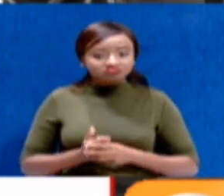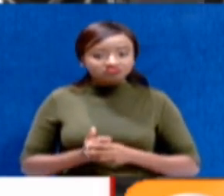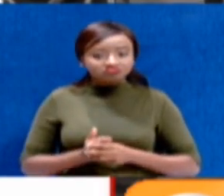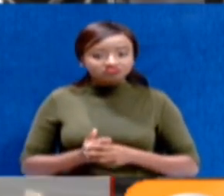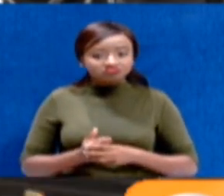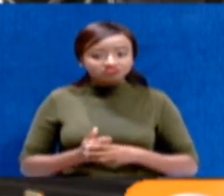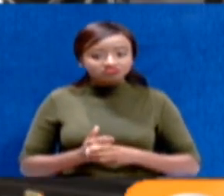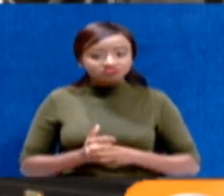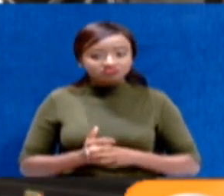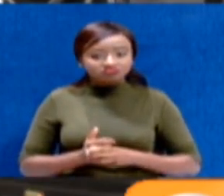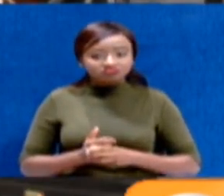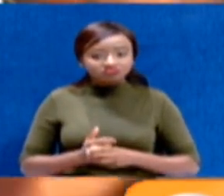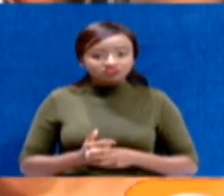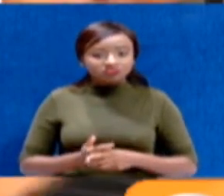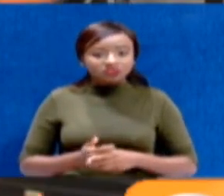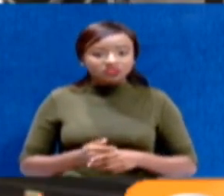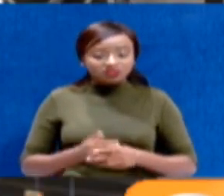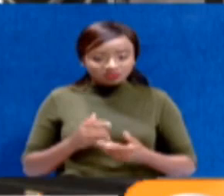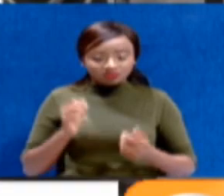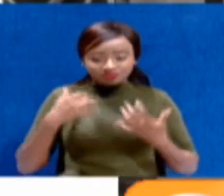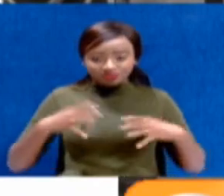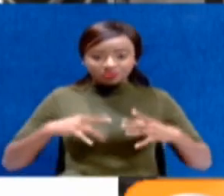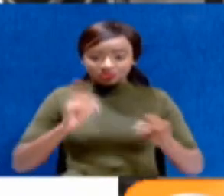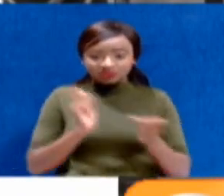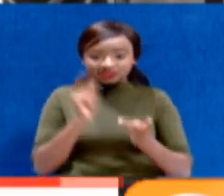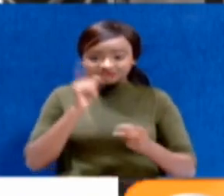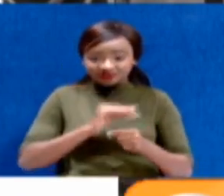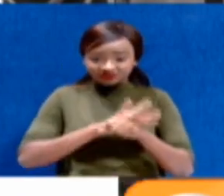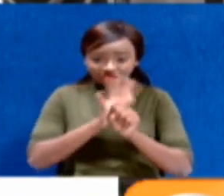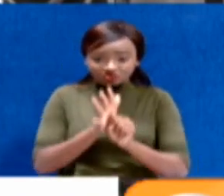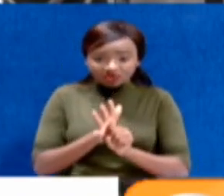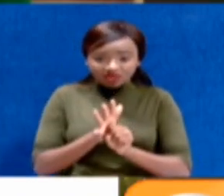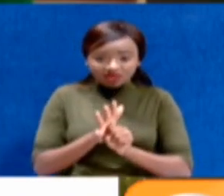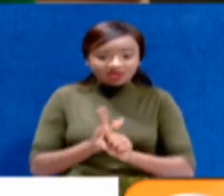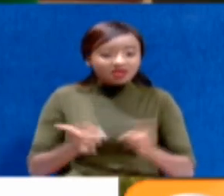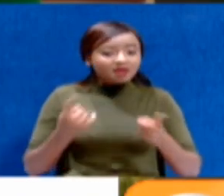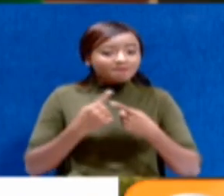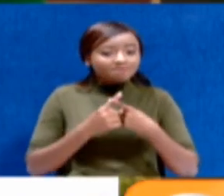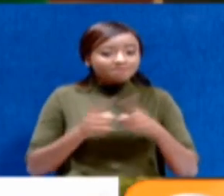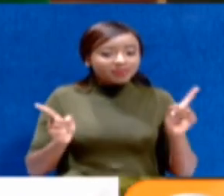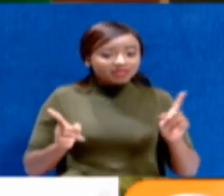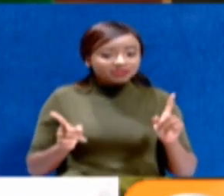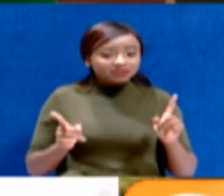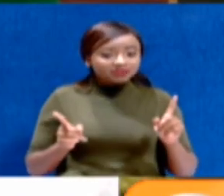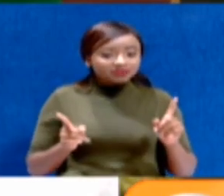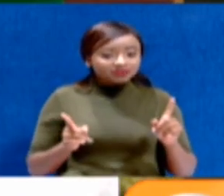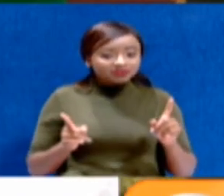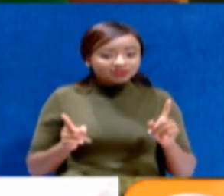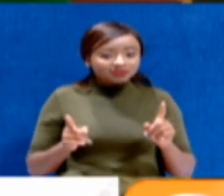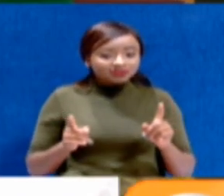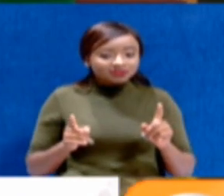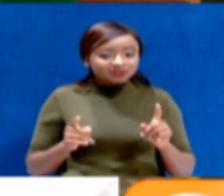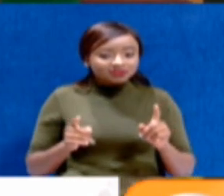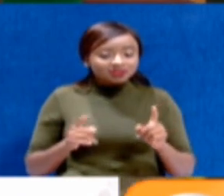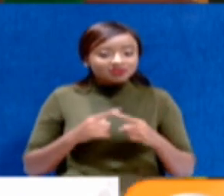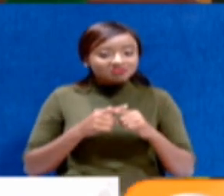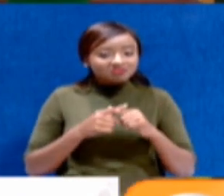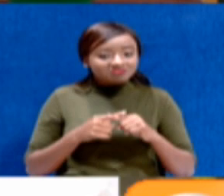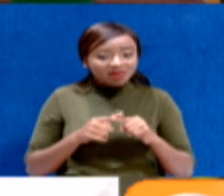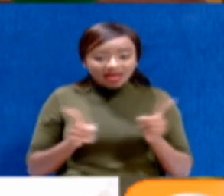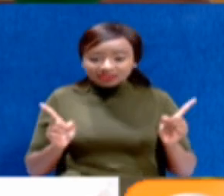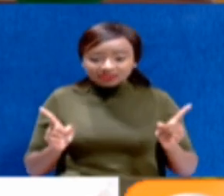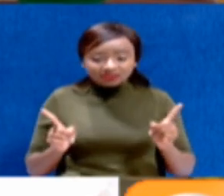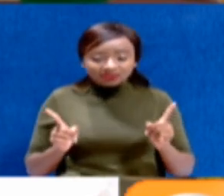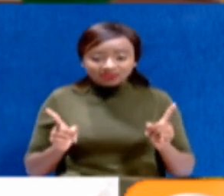Nakini hawajai weka wa majina yao kwa public. Nakini mimi imekuwa specify ata jirani anajua nilienda Matanga Homabay.